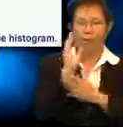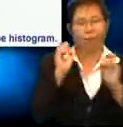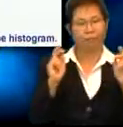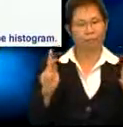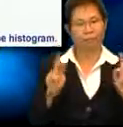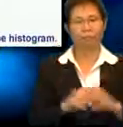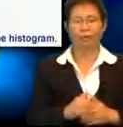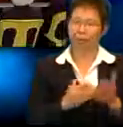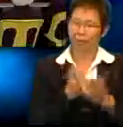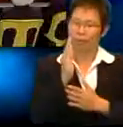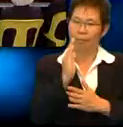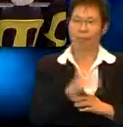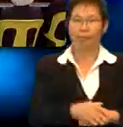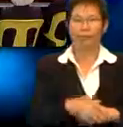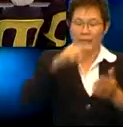All right.